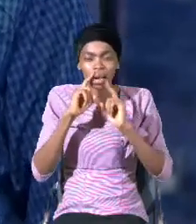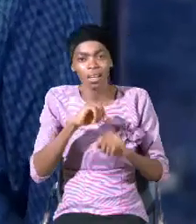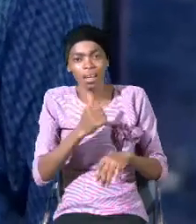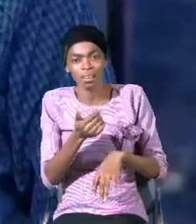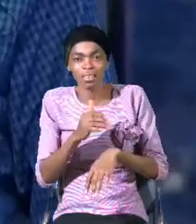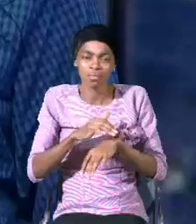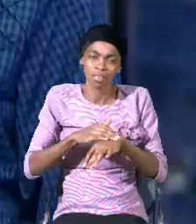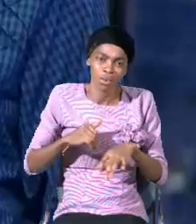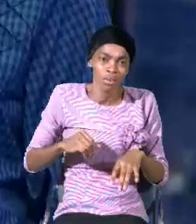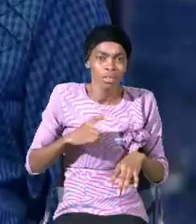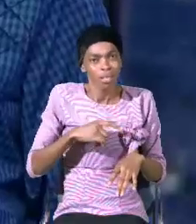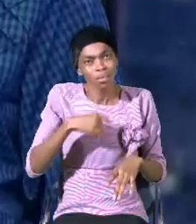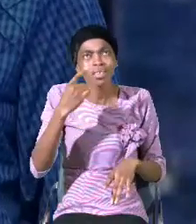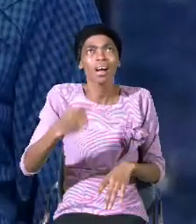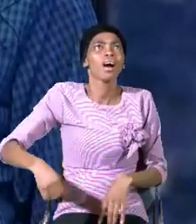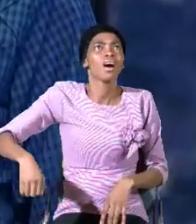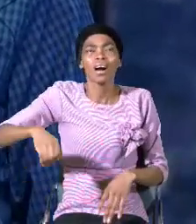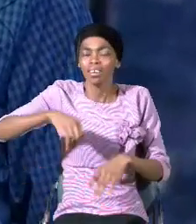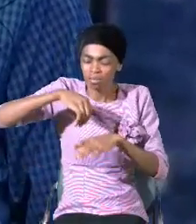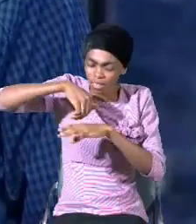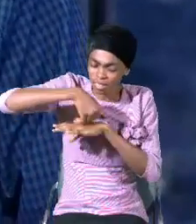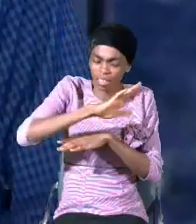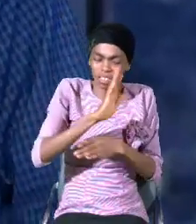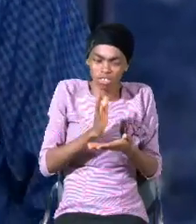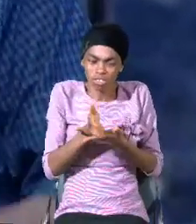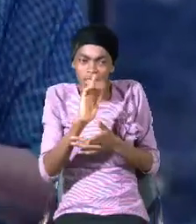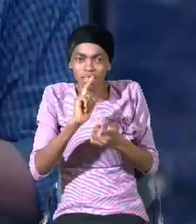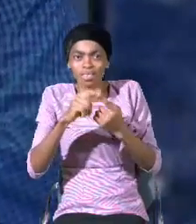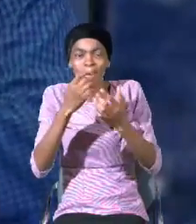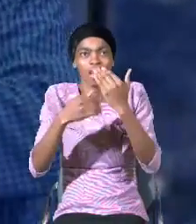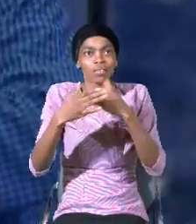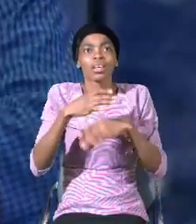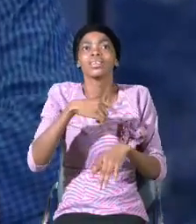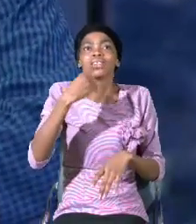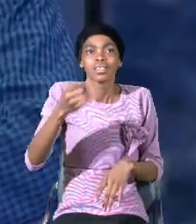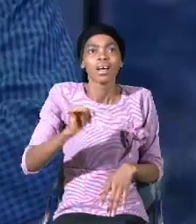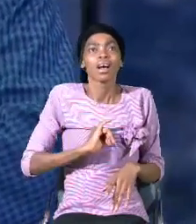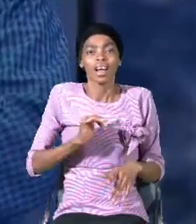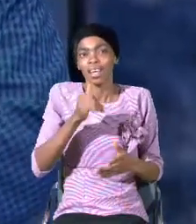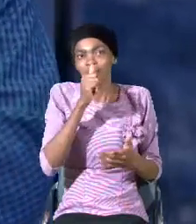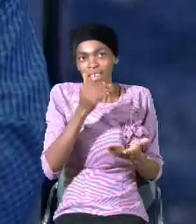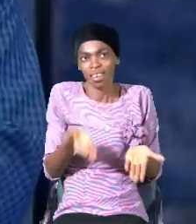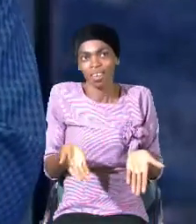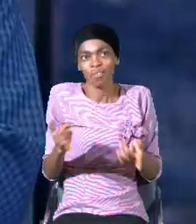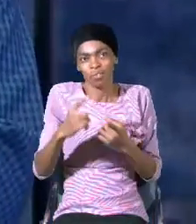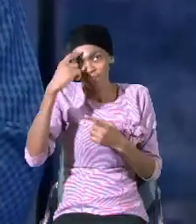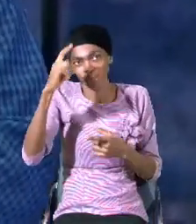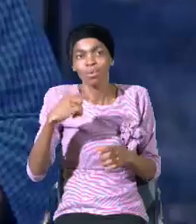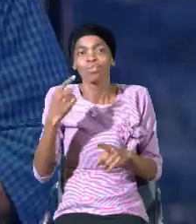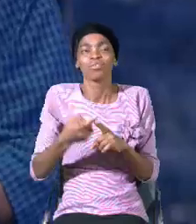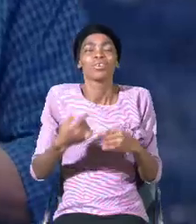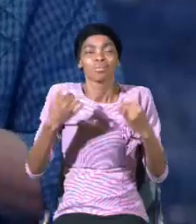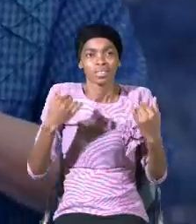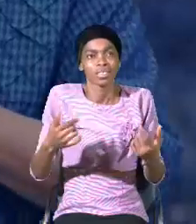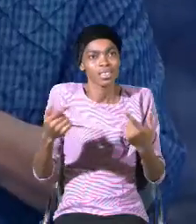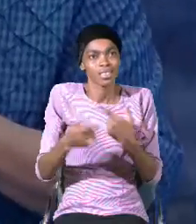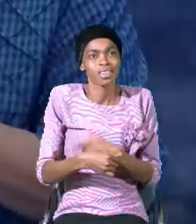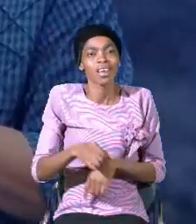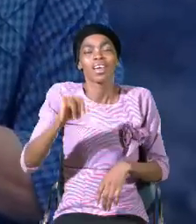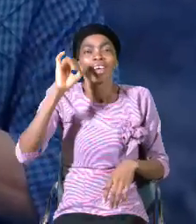you send an SOS to heaven. It says, I'm always here for you. From this day, it will